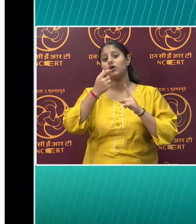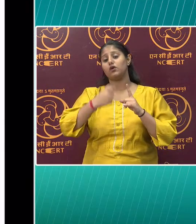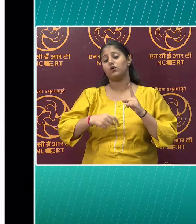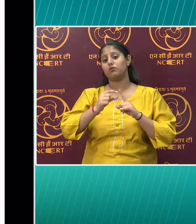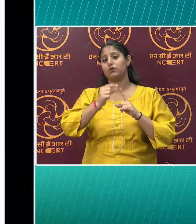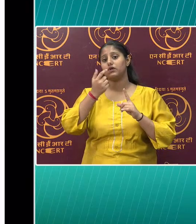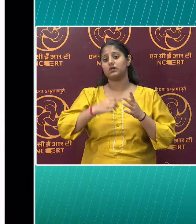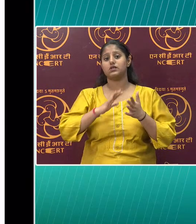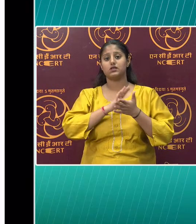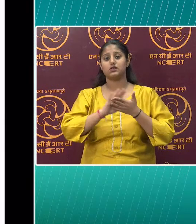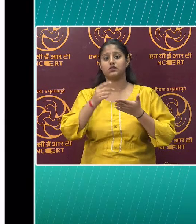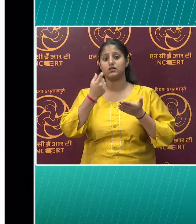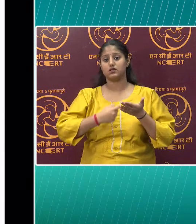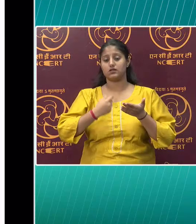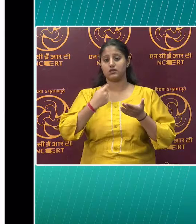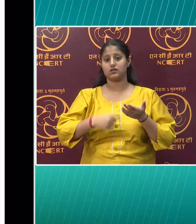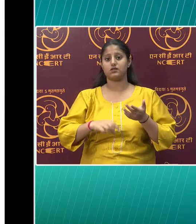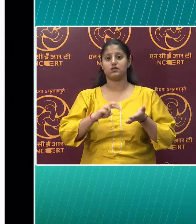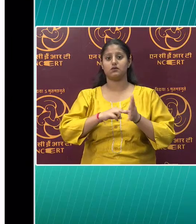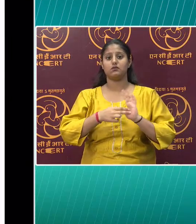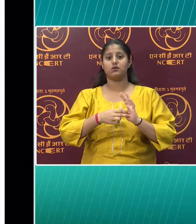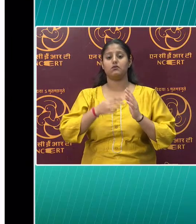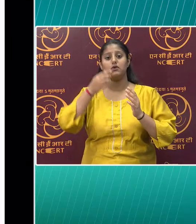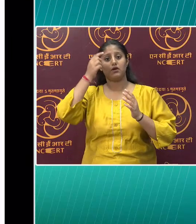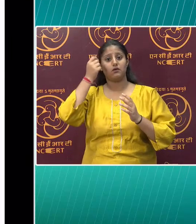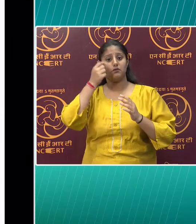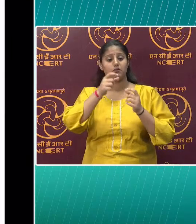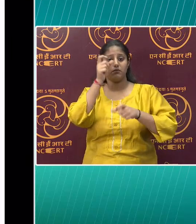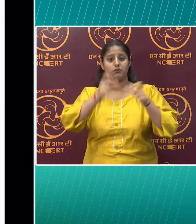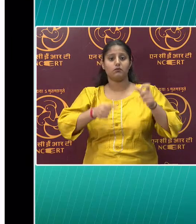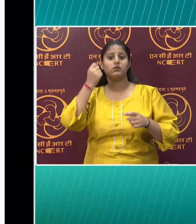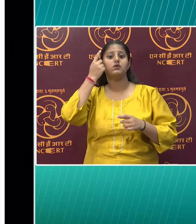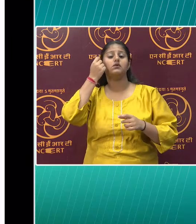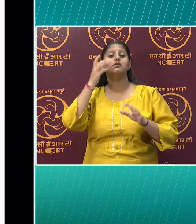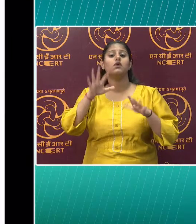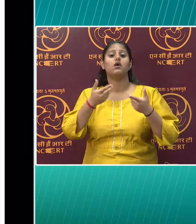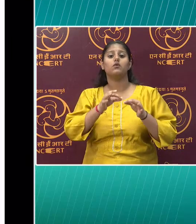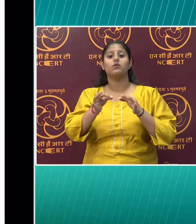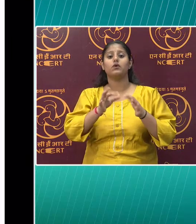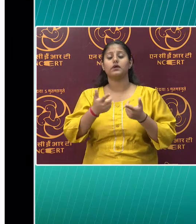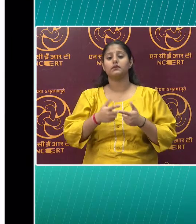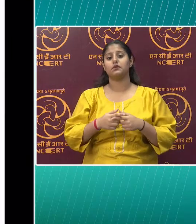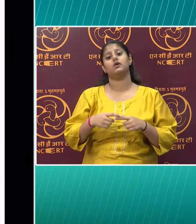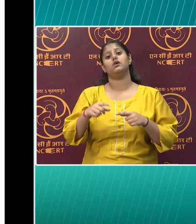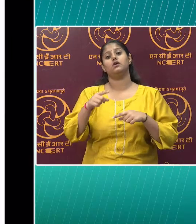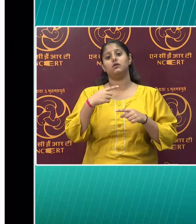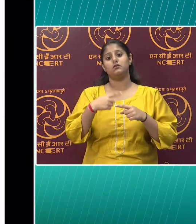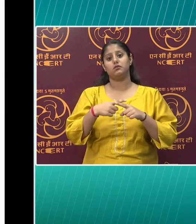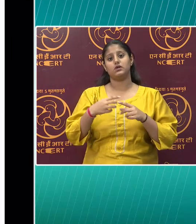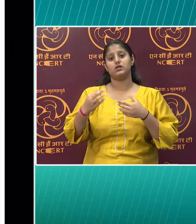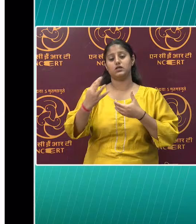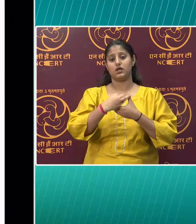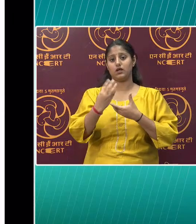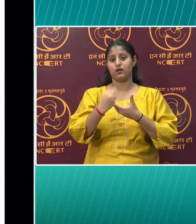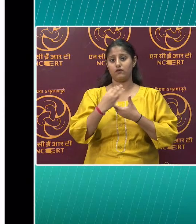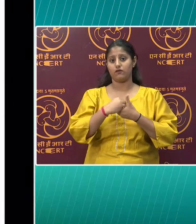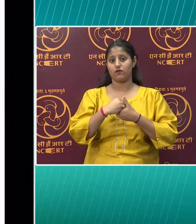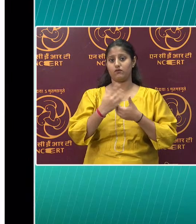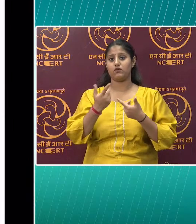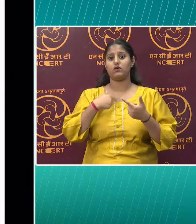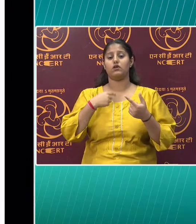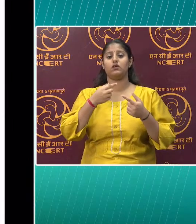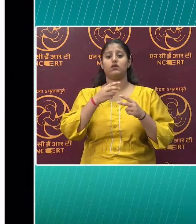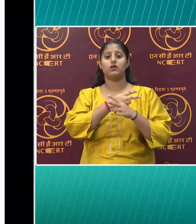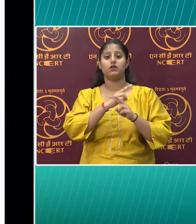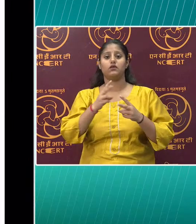services, which involve interaction with people to understand their needs and how we can help them. It involves communication and understanding the